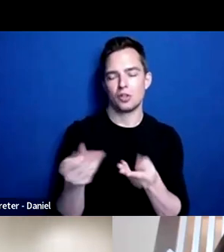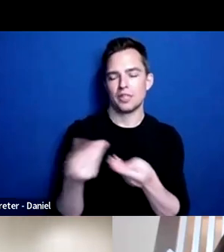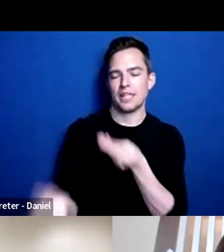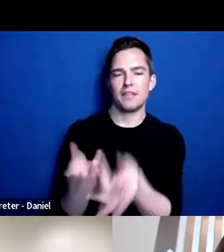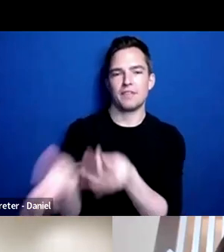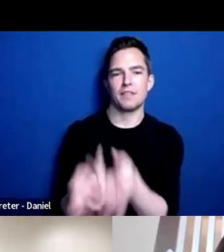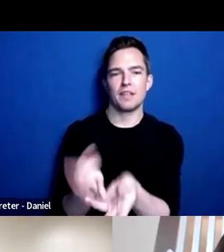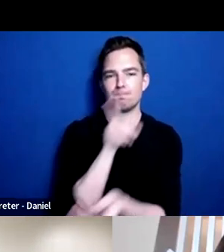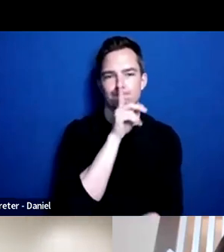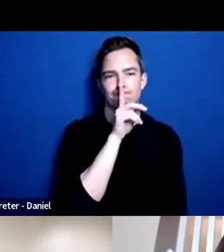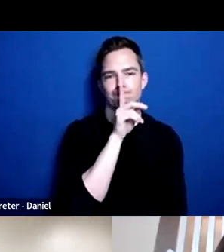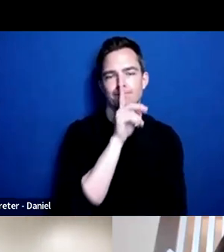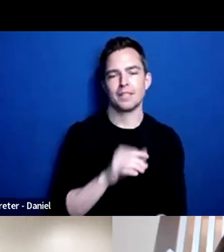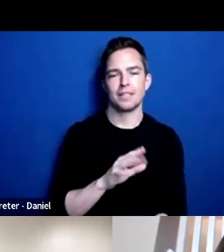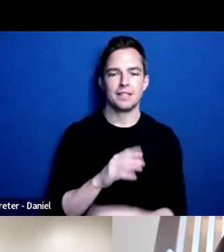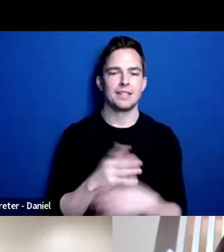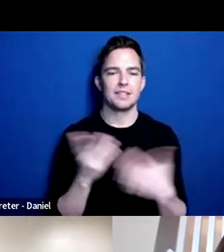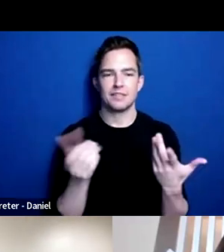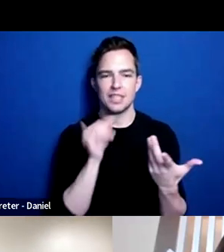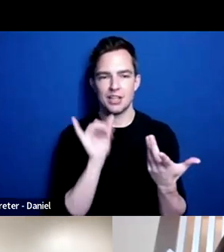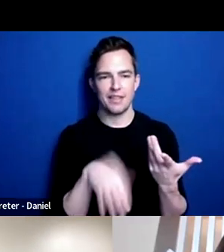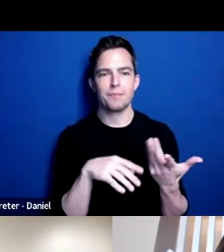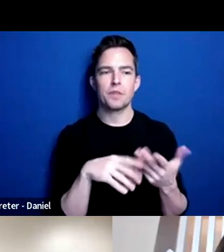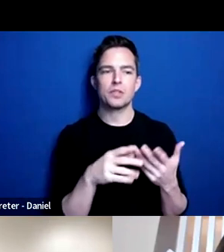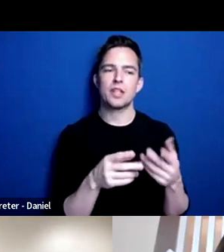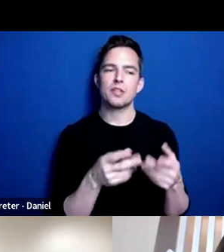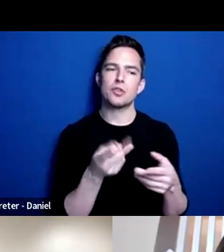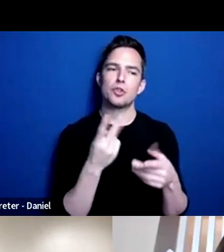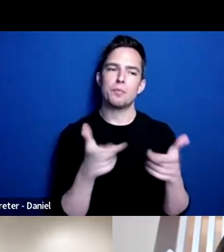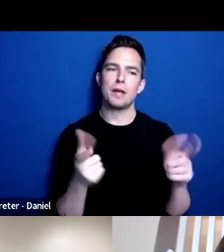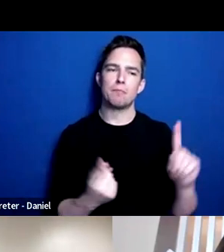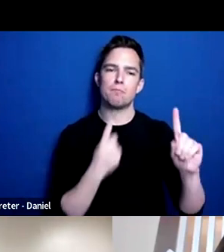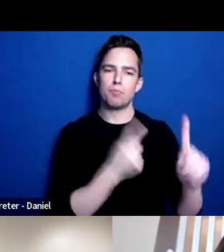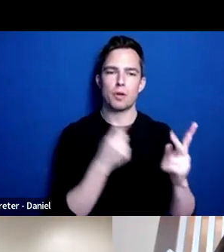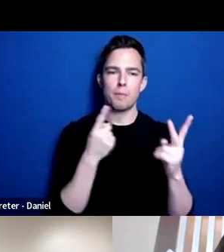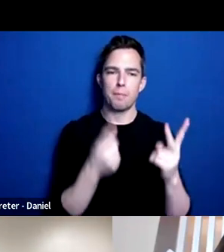mean? So those were two of the major sticking points for us.